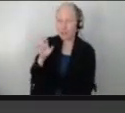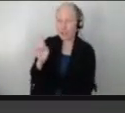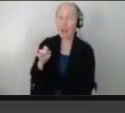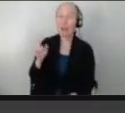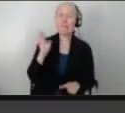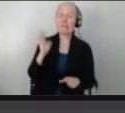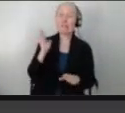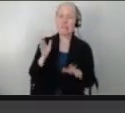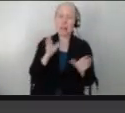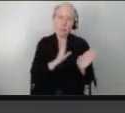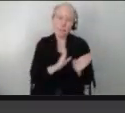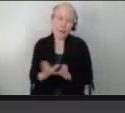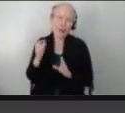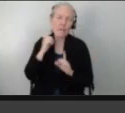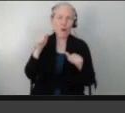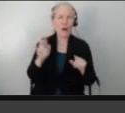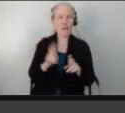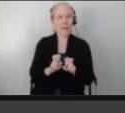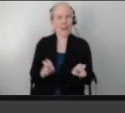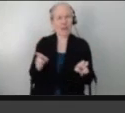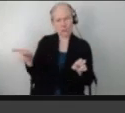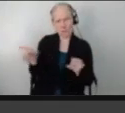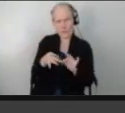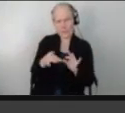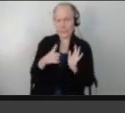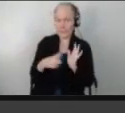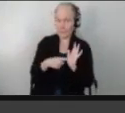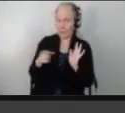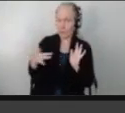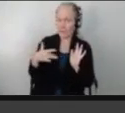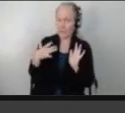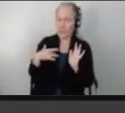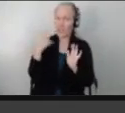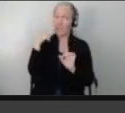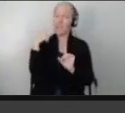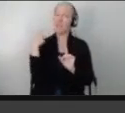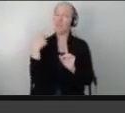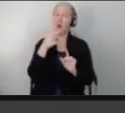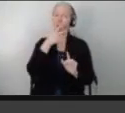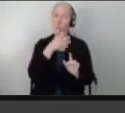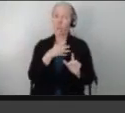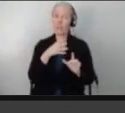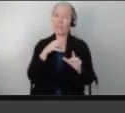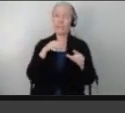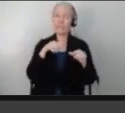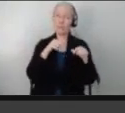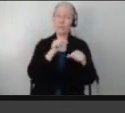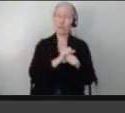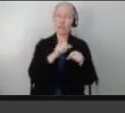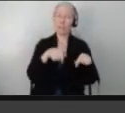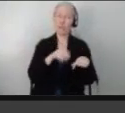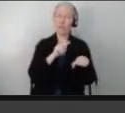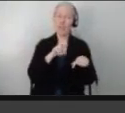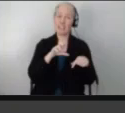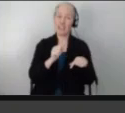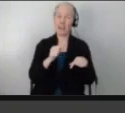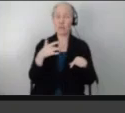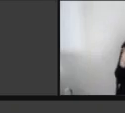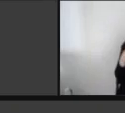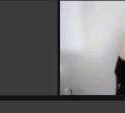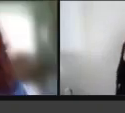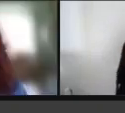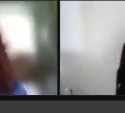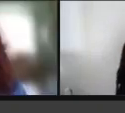mentioned to me that sometimes you believe it can actually be an advantage to be a woman in the workplace. Could you talk more about that? And do you think